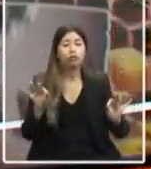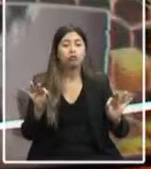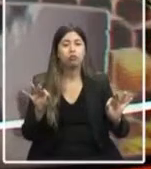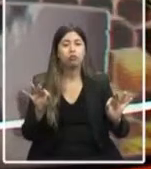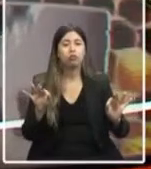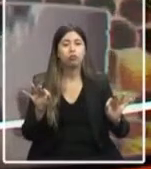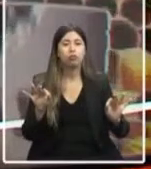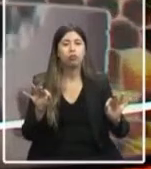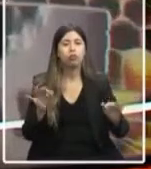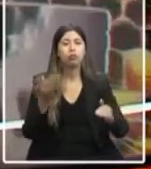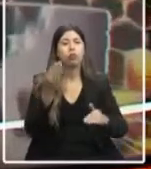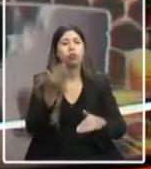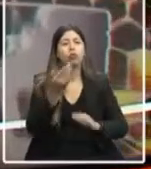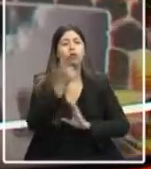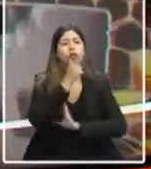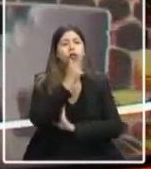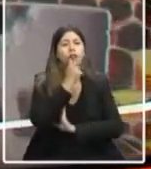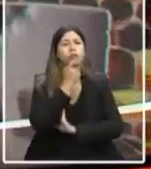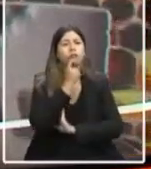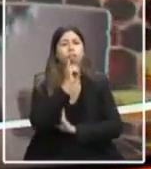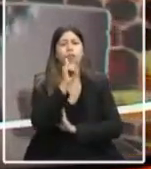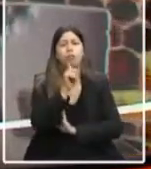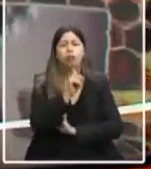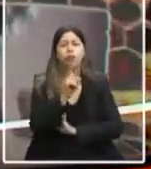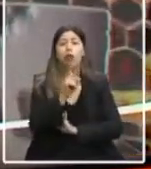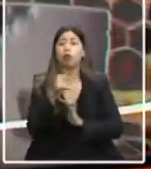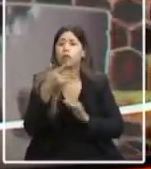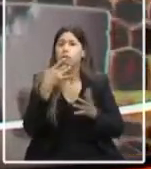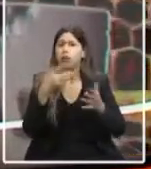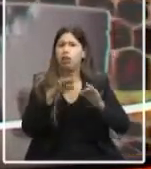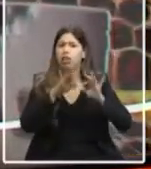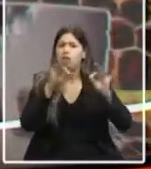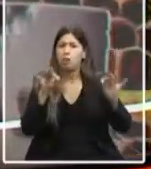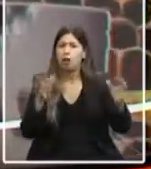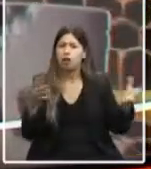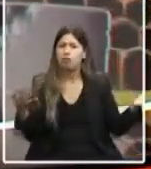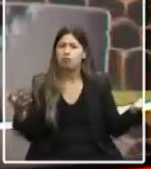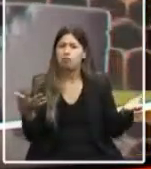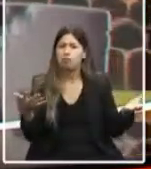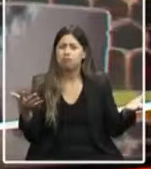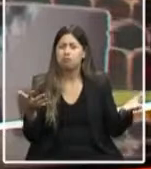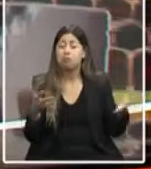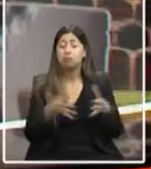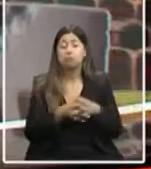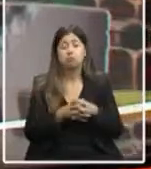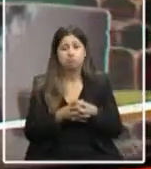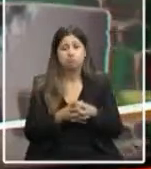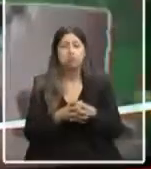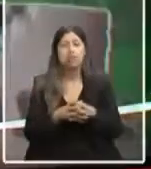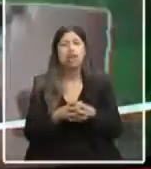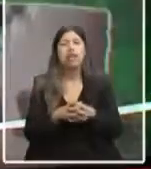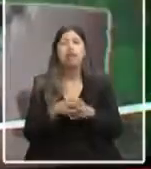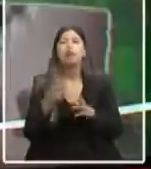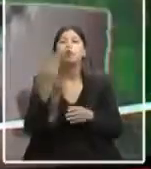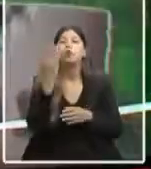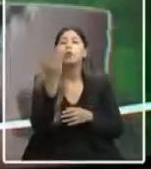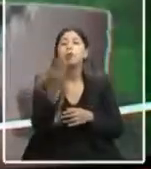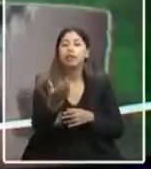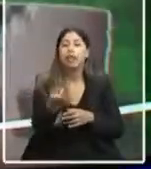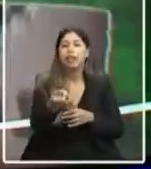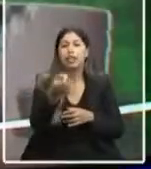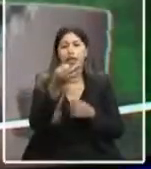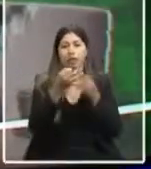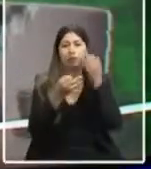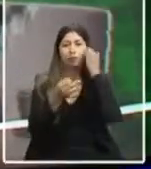education, what's so big deal about that? And I began to remember, you yourself pointed out that much of nature is silent and